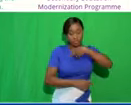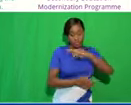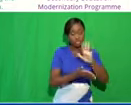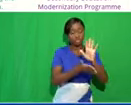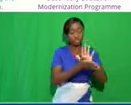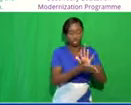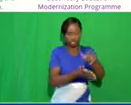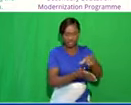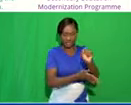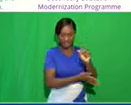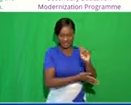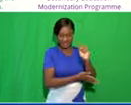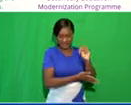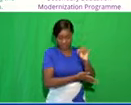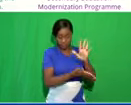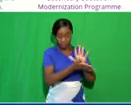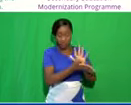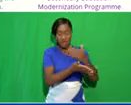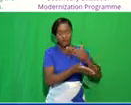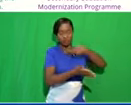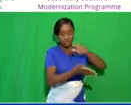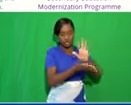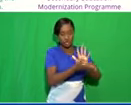schools as well as